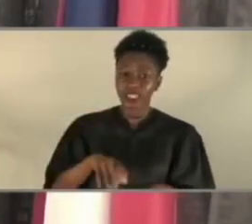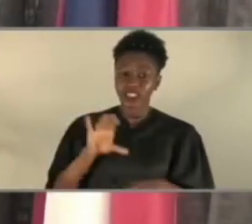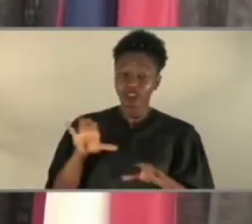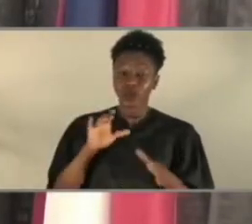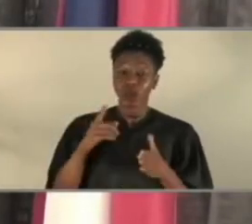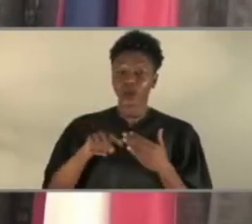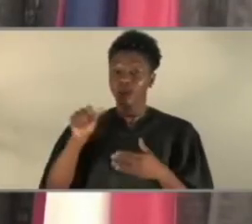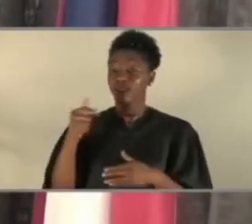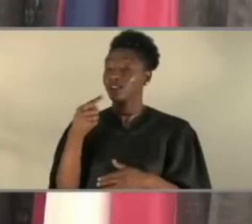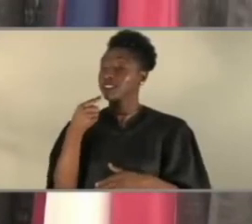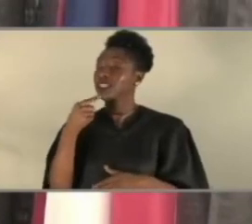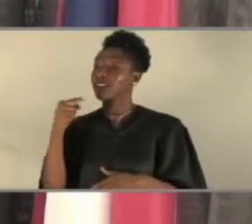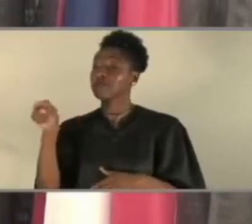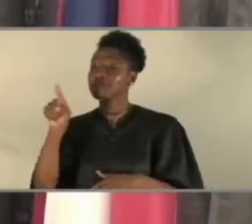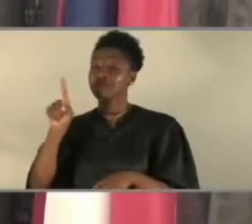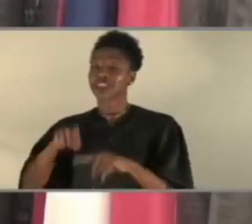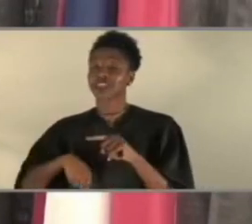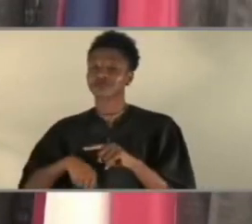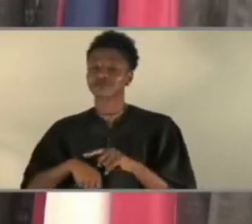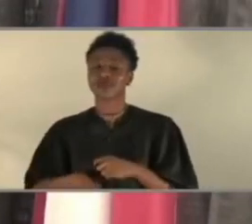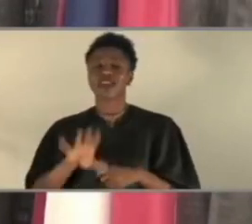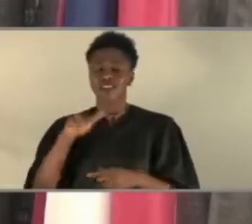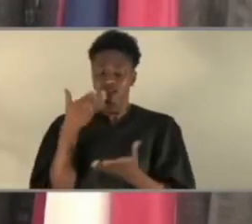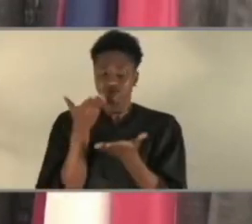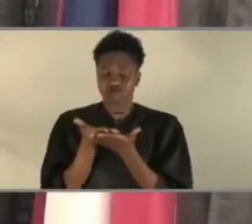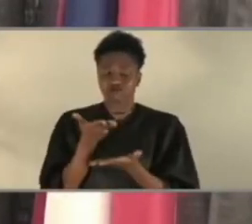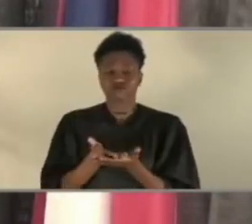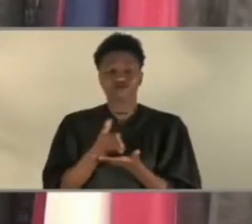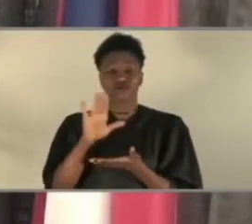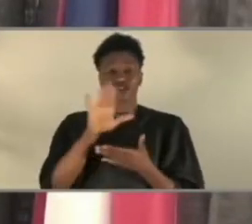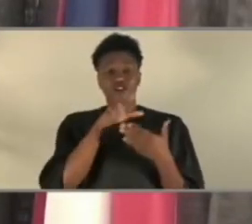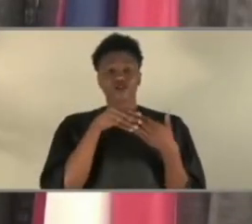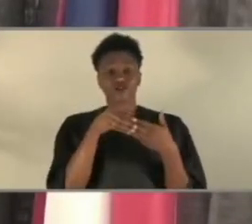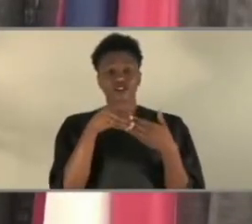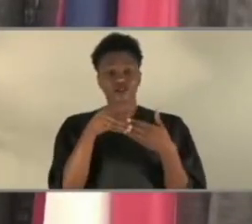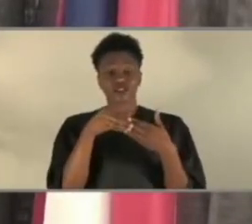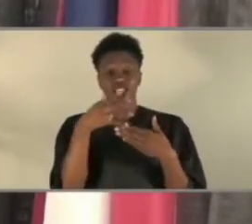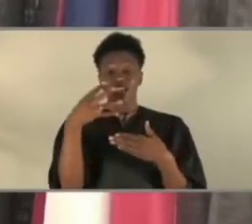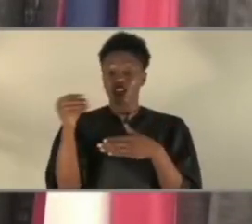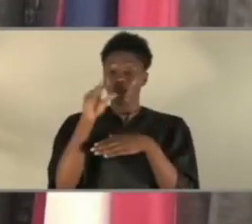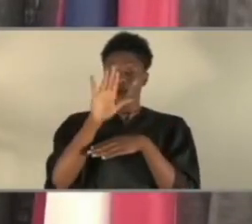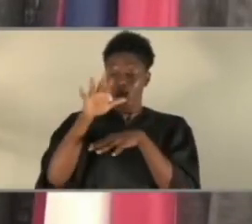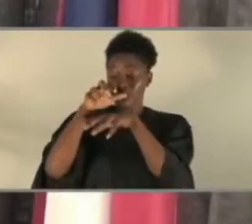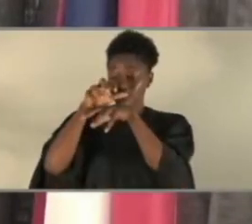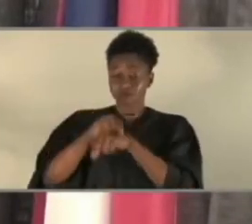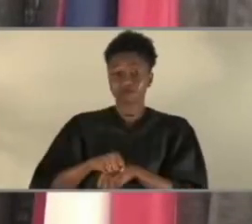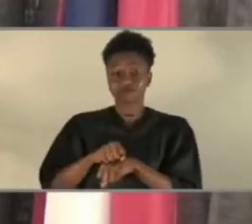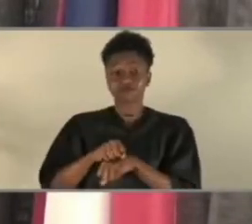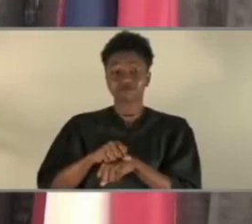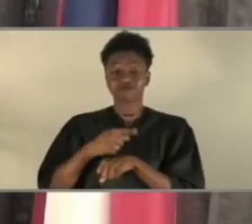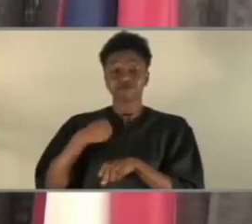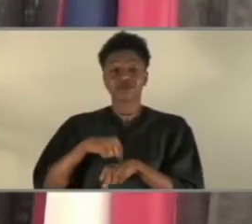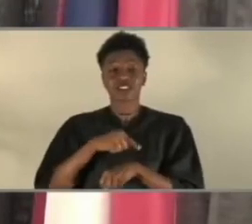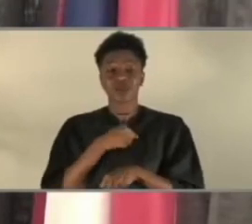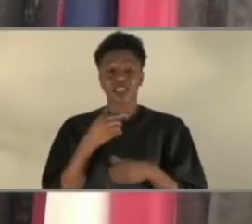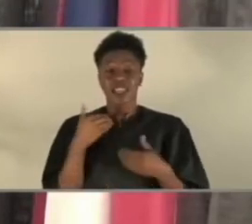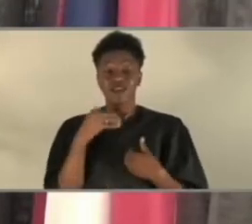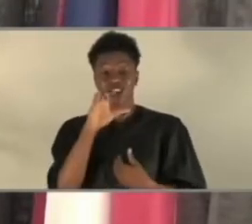done. That is evidenced by your flexibility and your adaptability as we held our